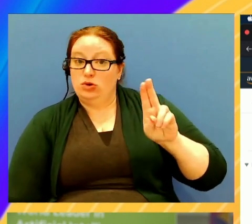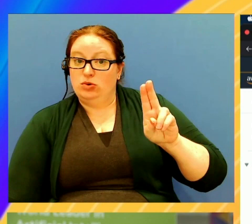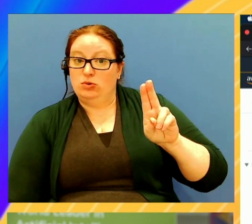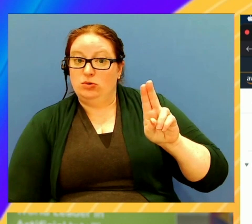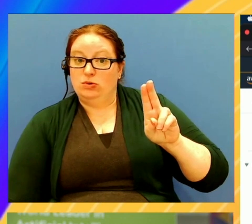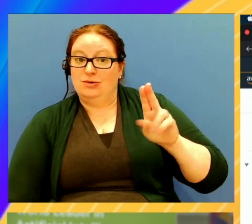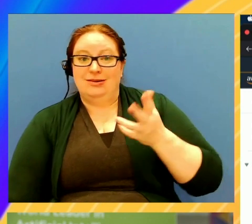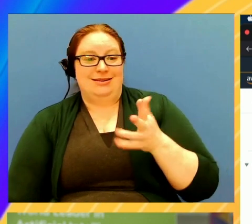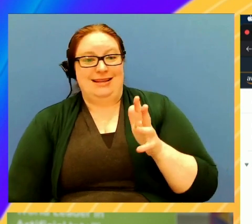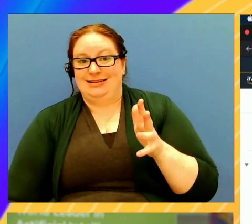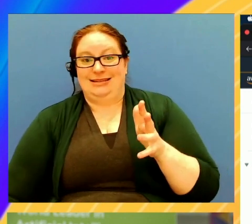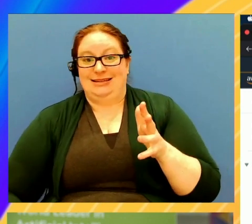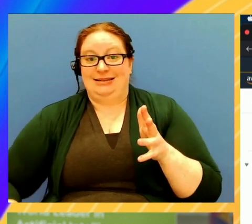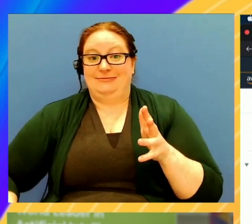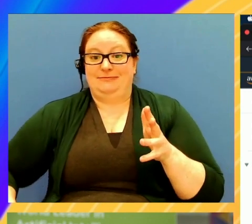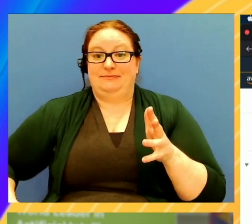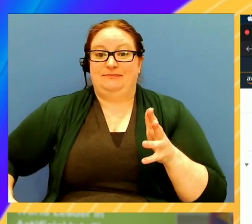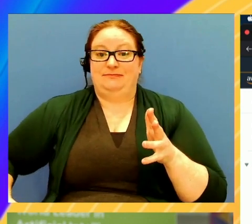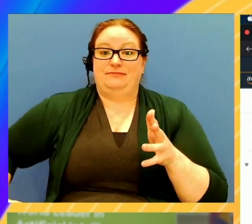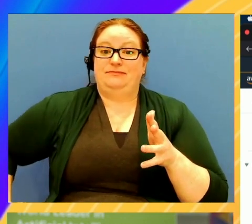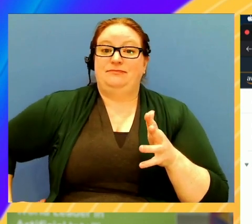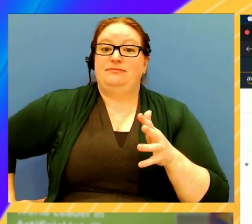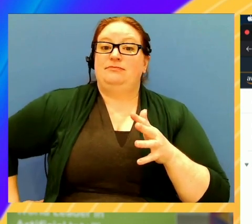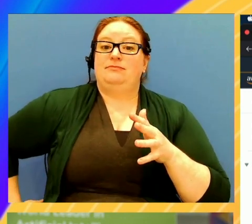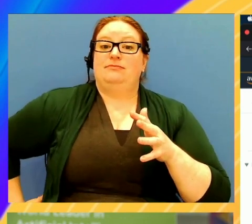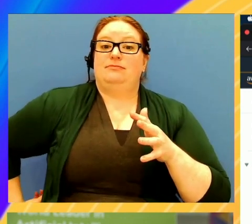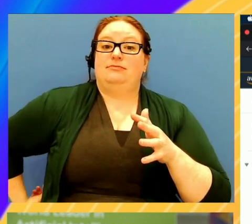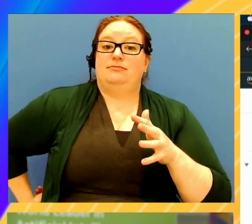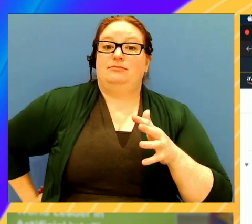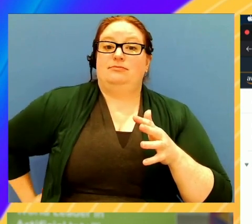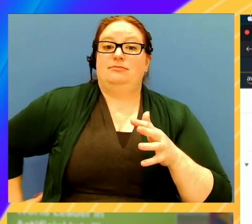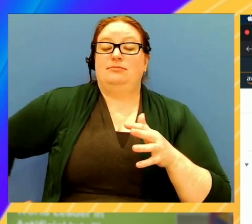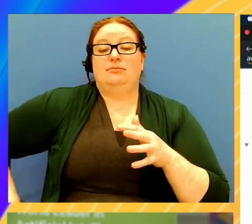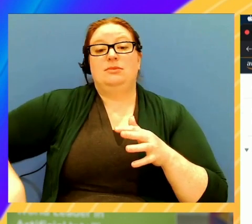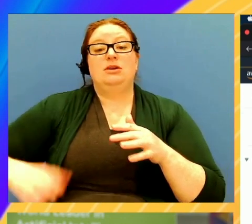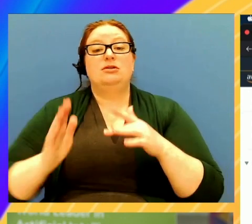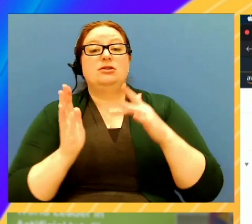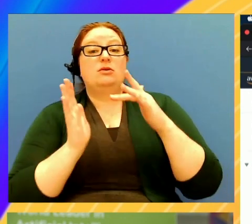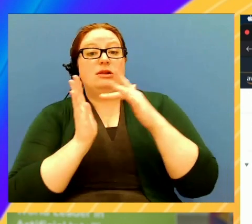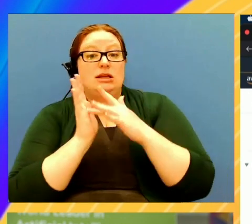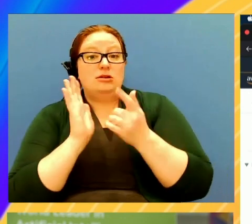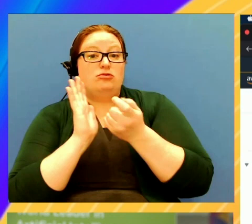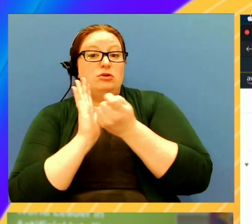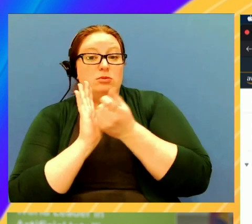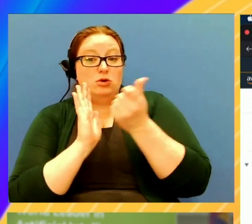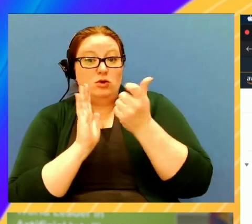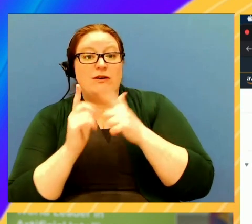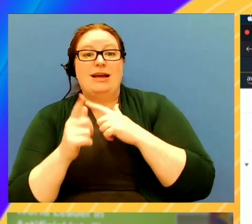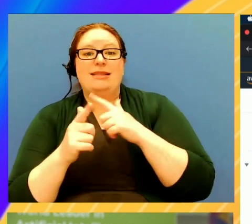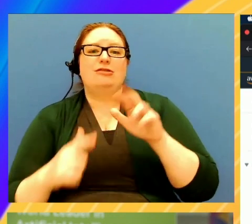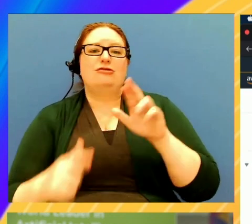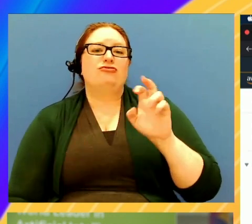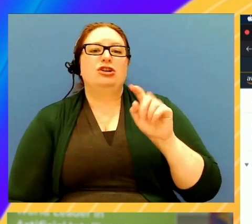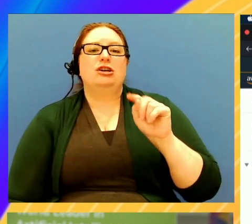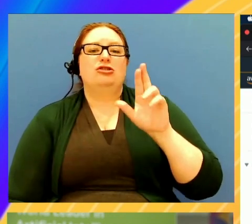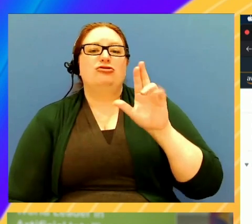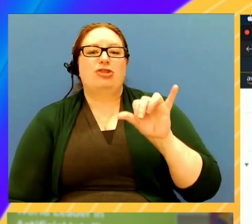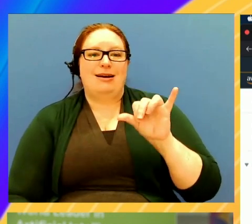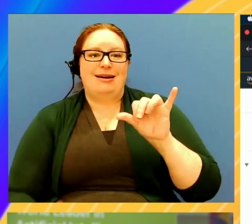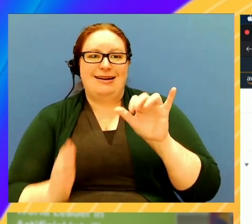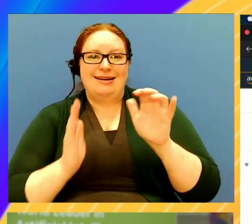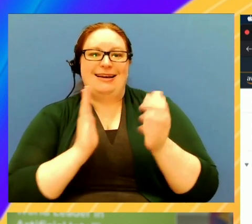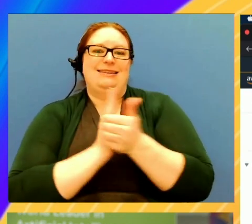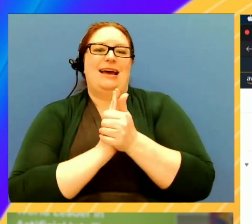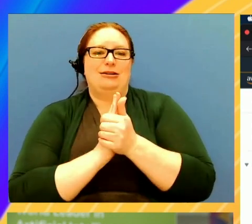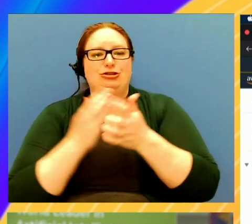see, click in there, remove this guy here, and do a retry attach, and you can see I've